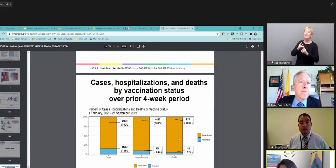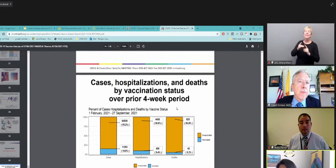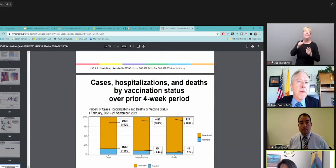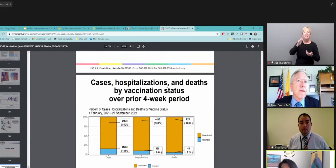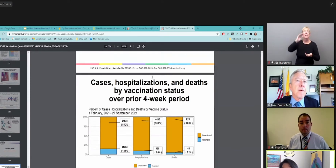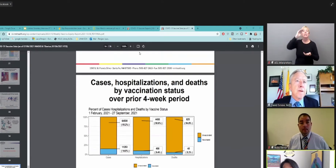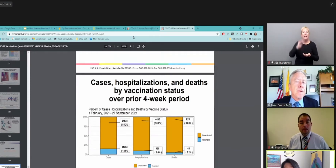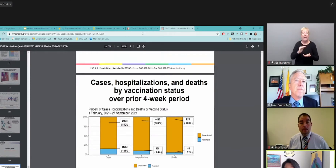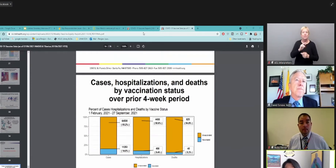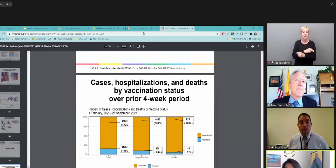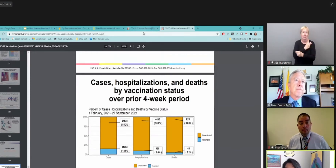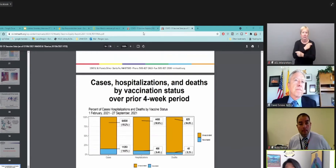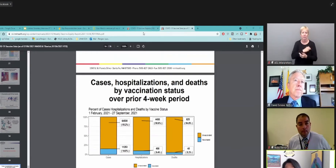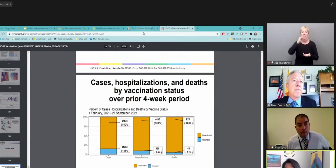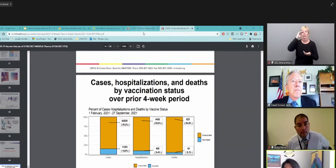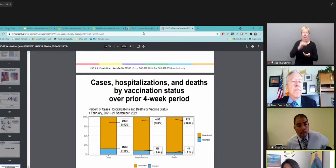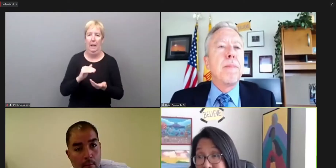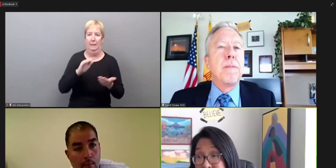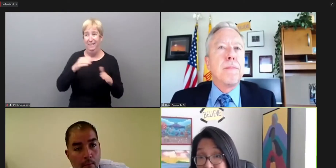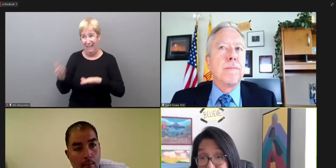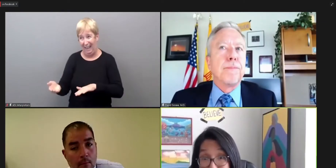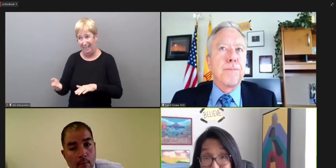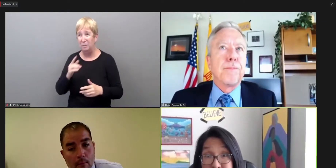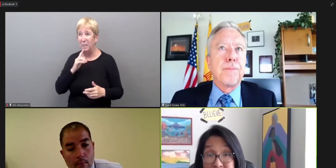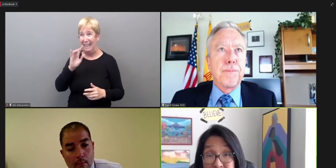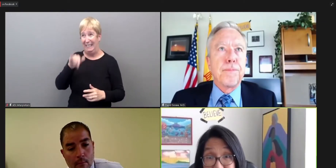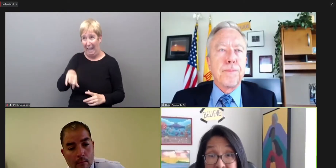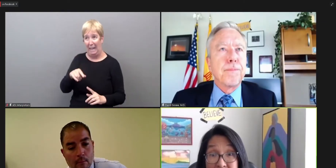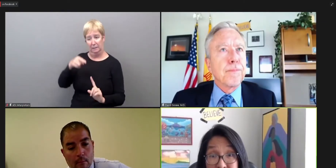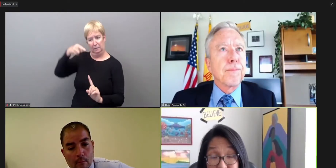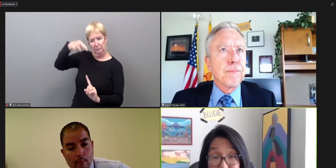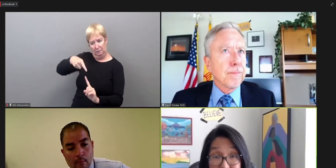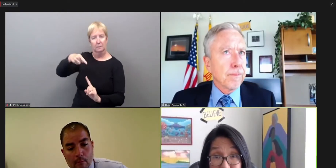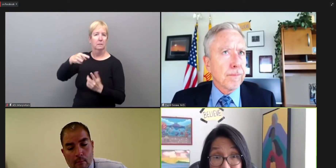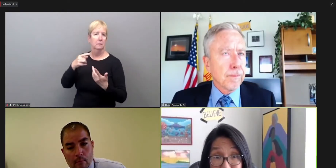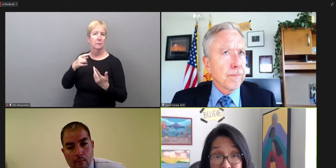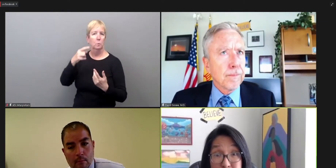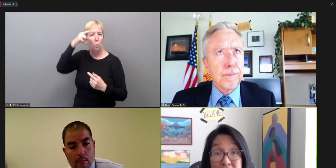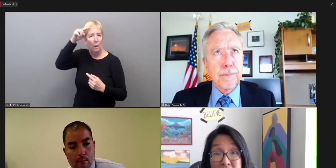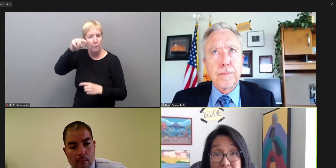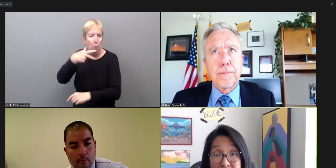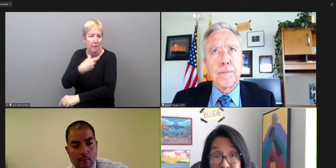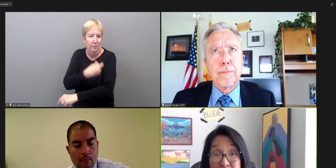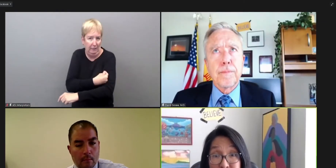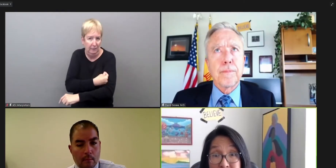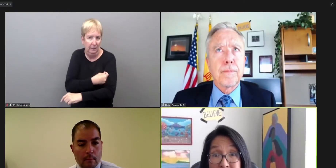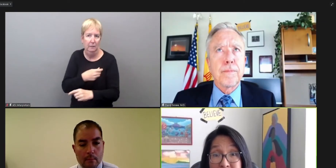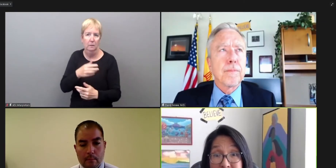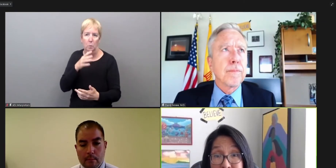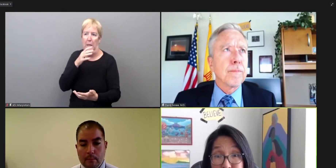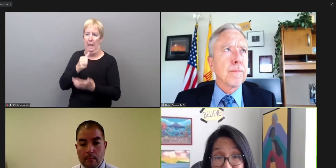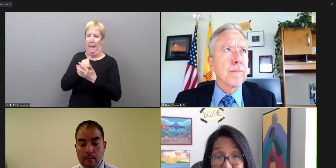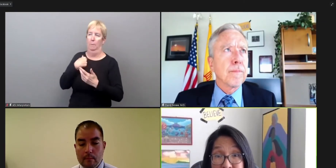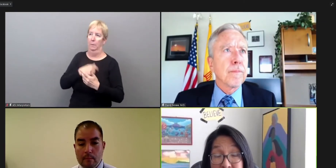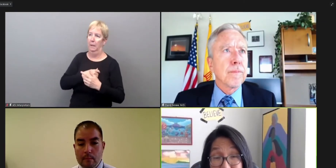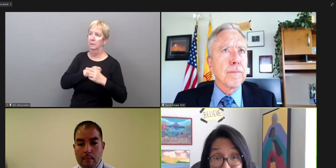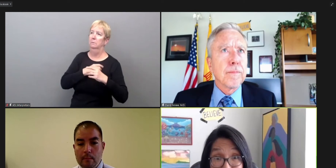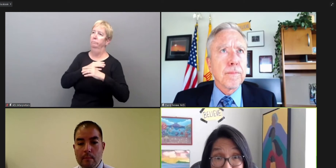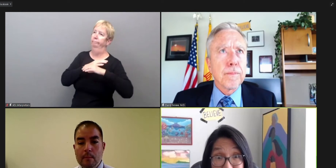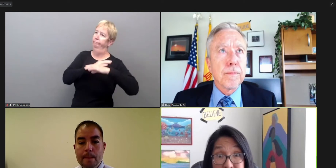and death. And that's really what the vaccines are most effective for helping us to do, is